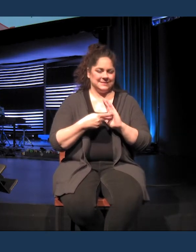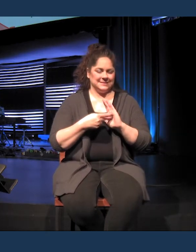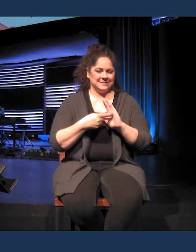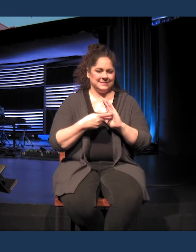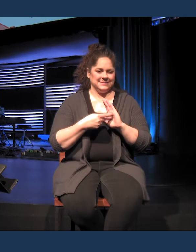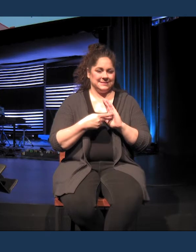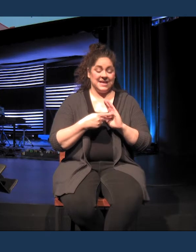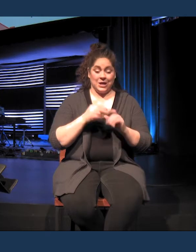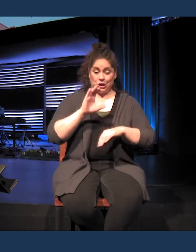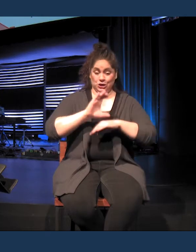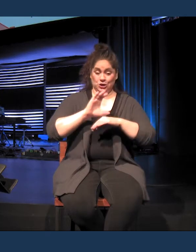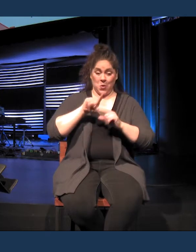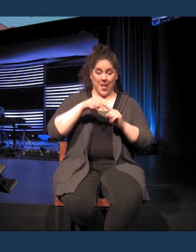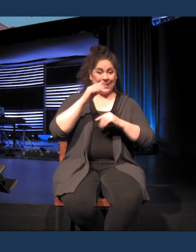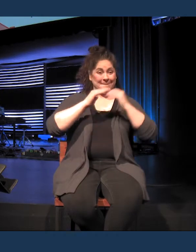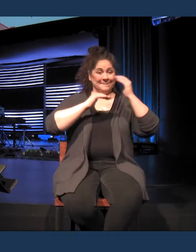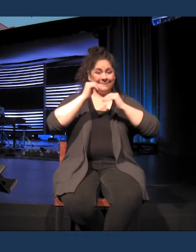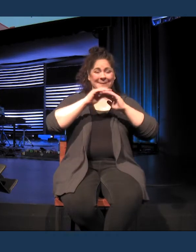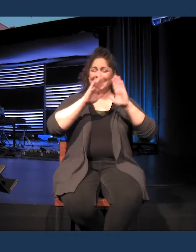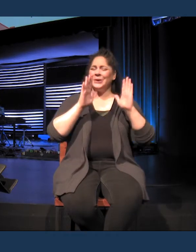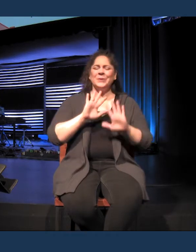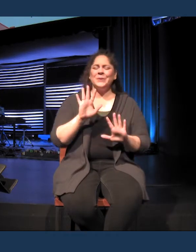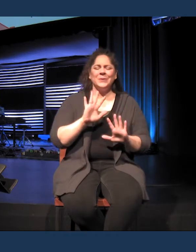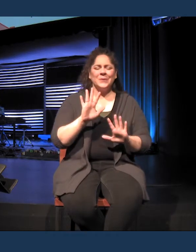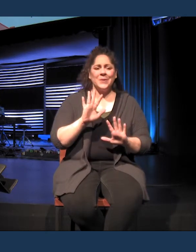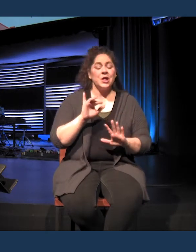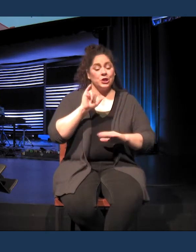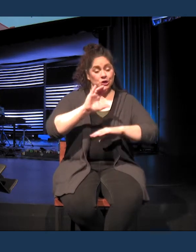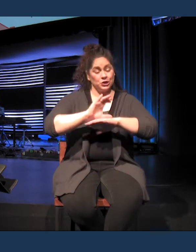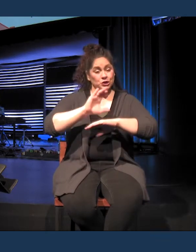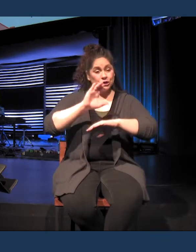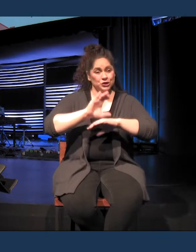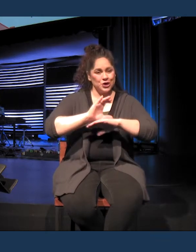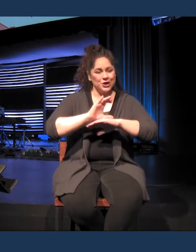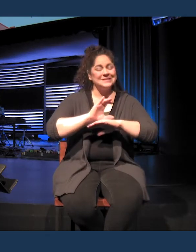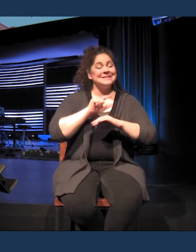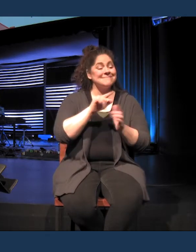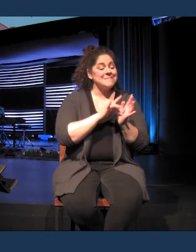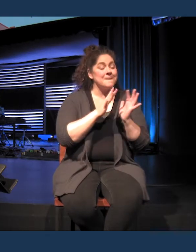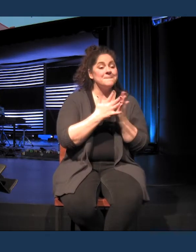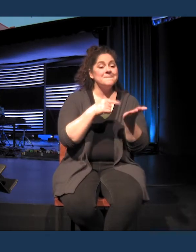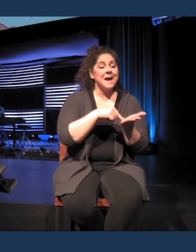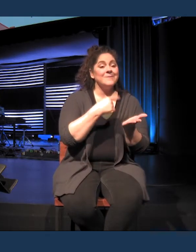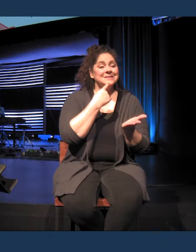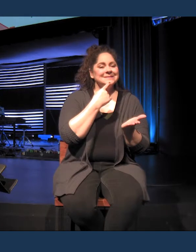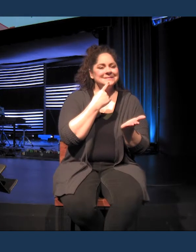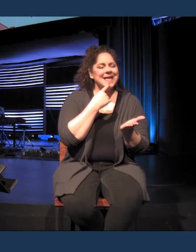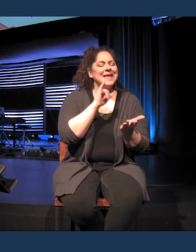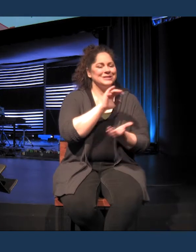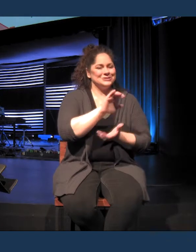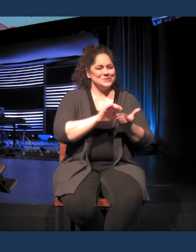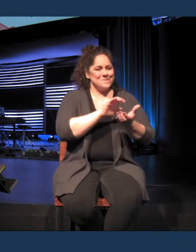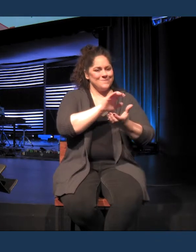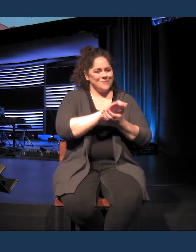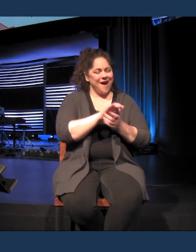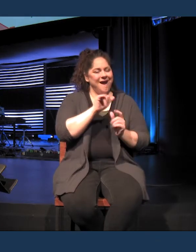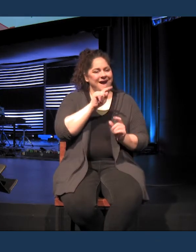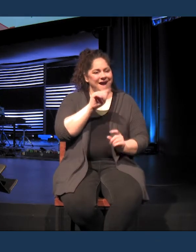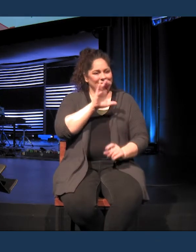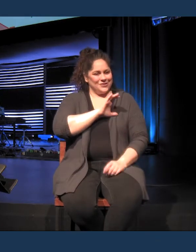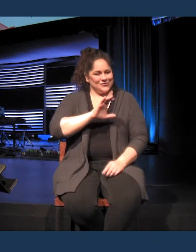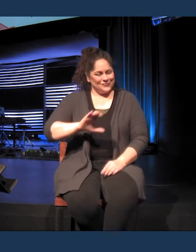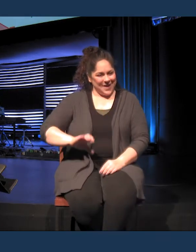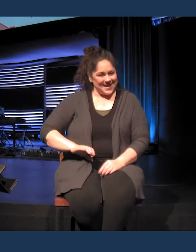Scripture teaches us that the church is the bride of Christ. And Jesus died for